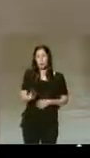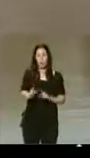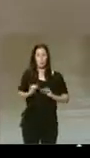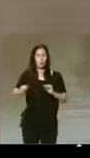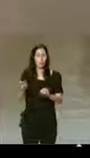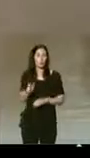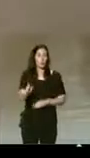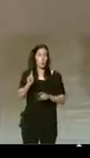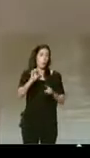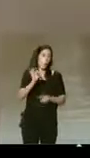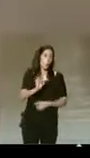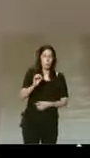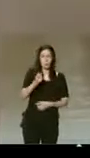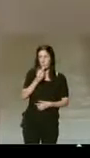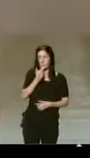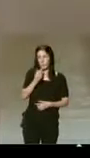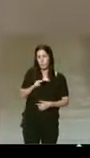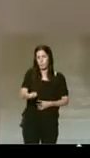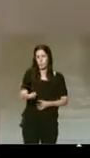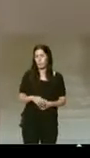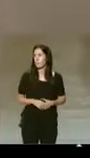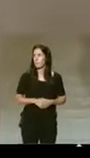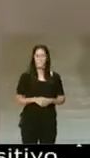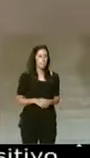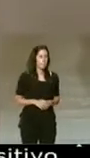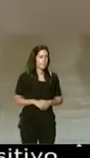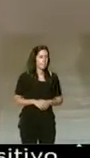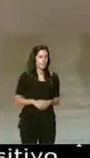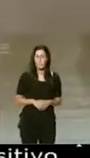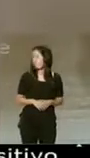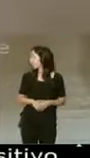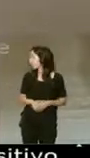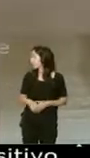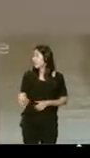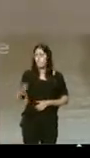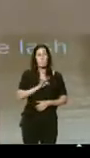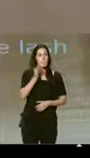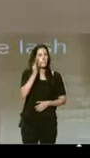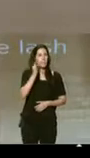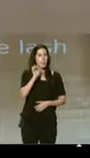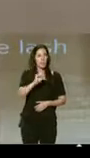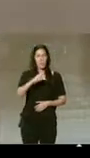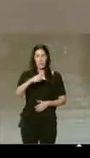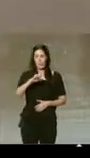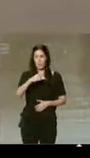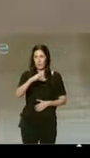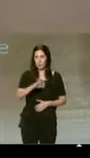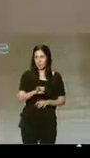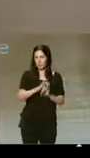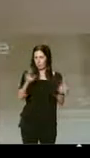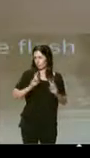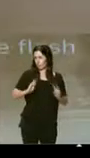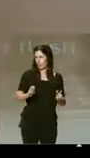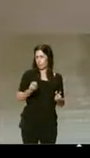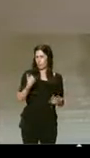by introducing the flash drive into the system or anything else. In Aegis, this was clear from day